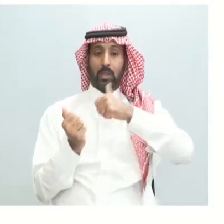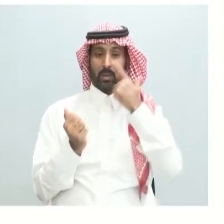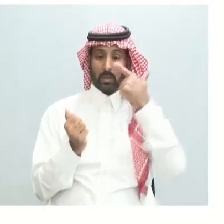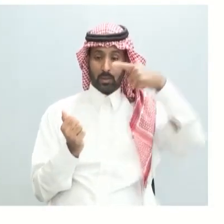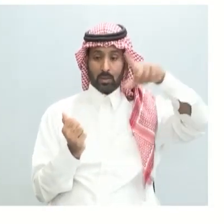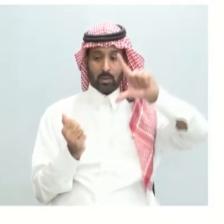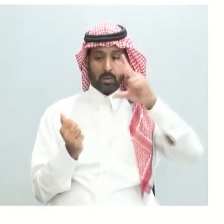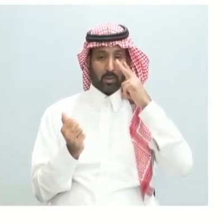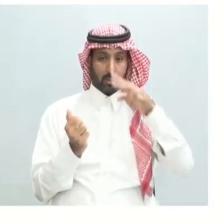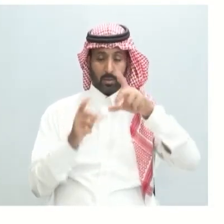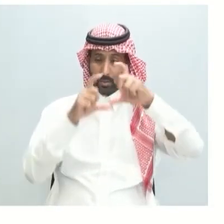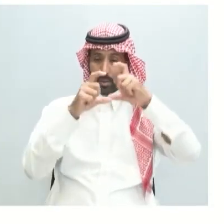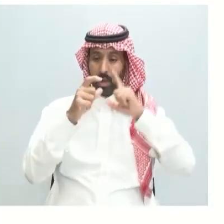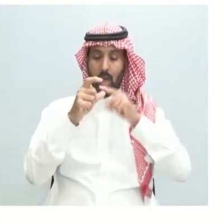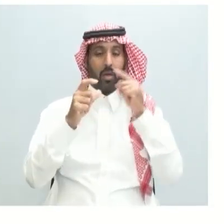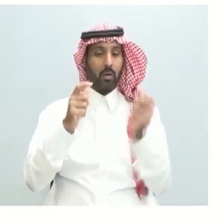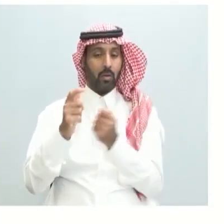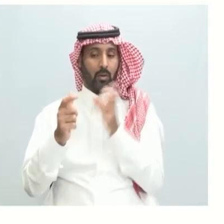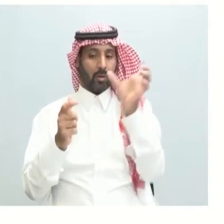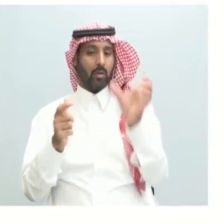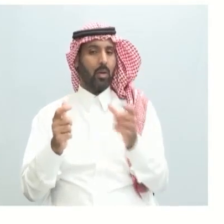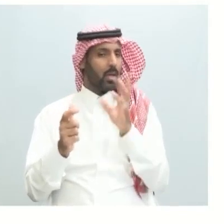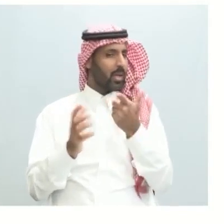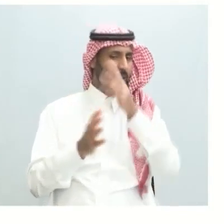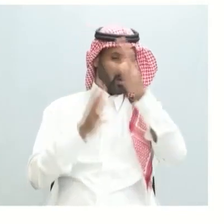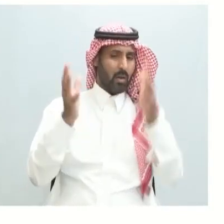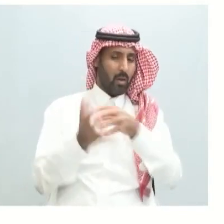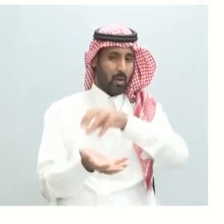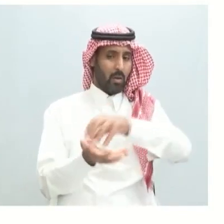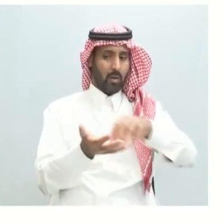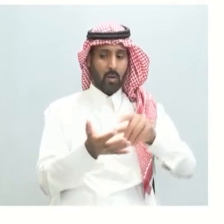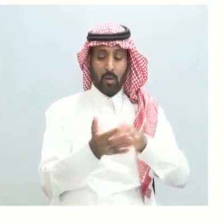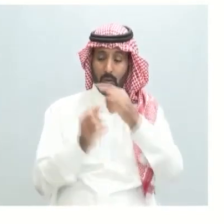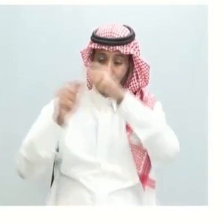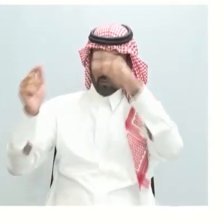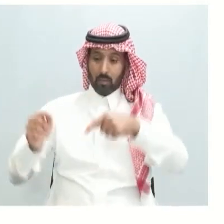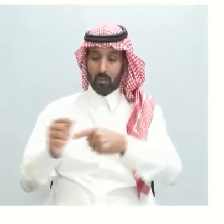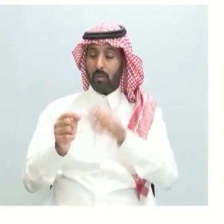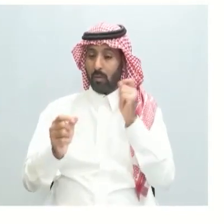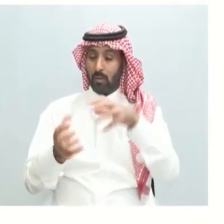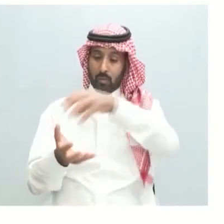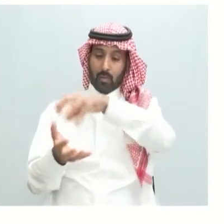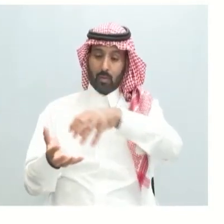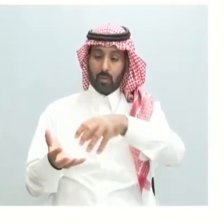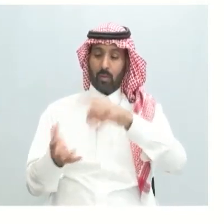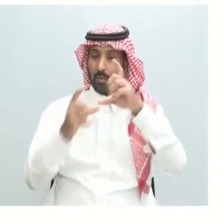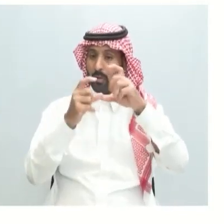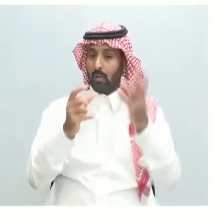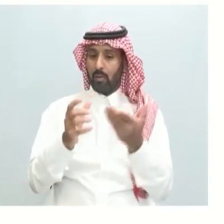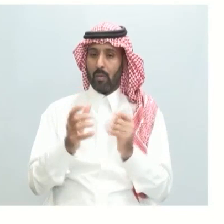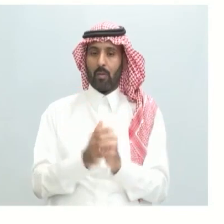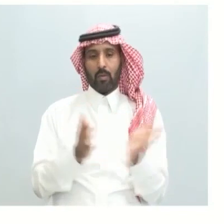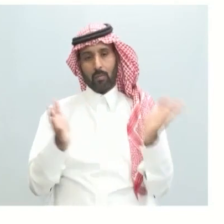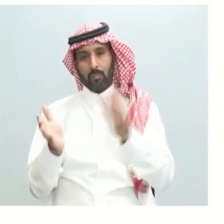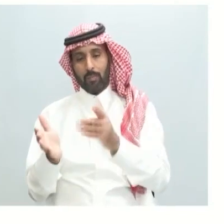picture. Write as many words as you can to describe each part of the building objects in the picture.